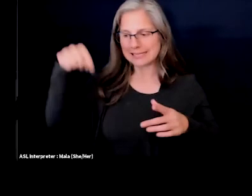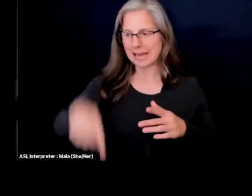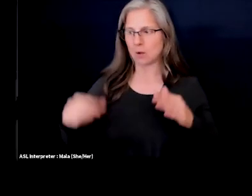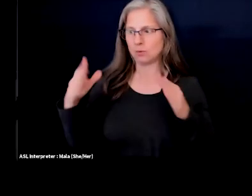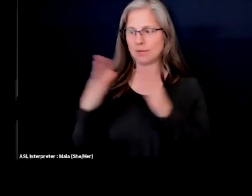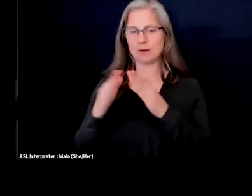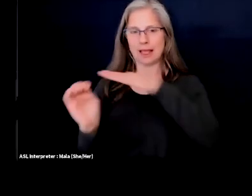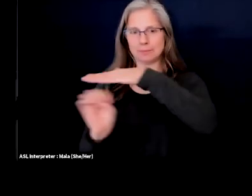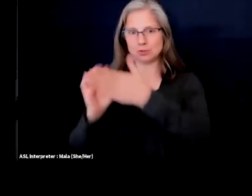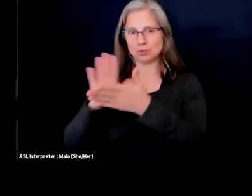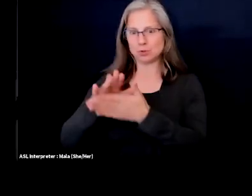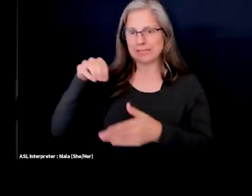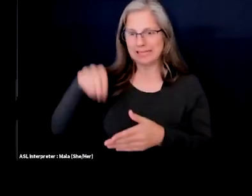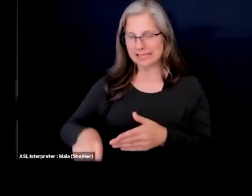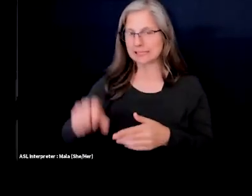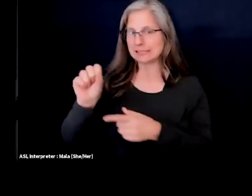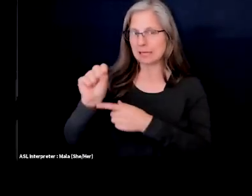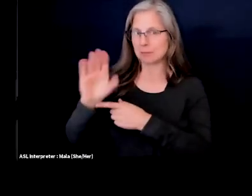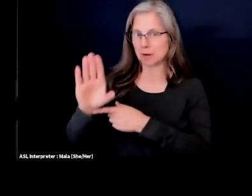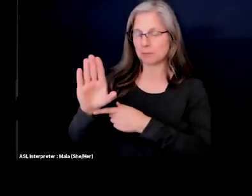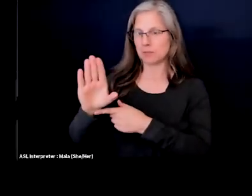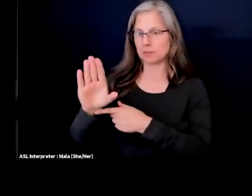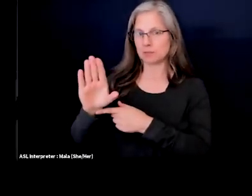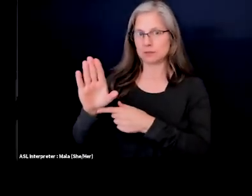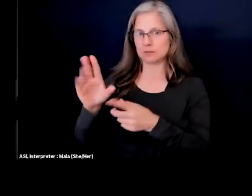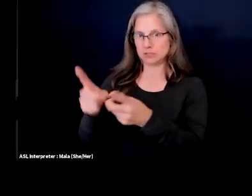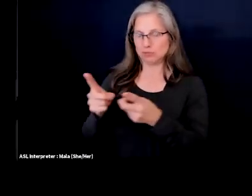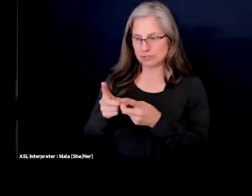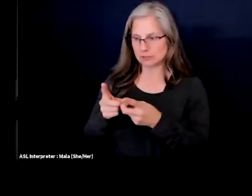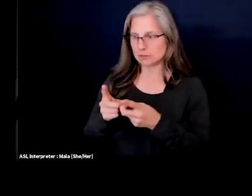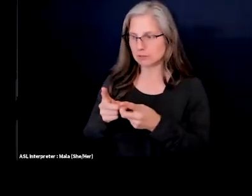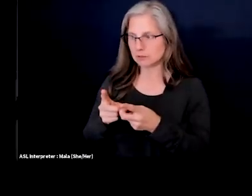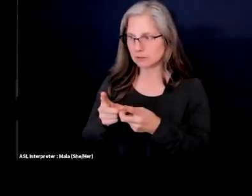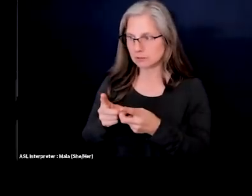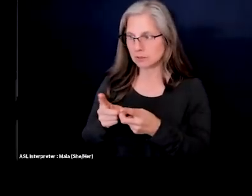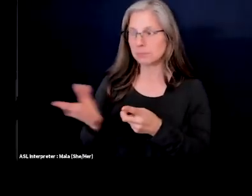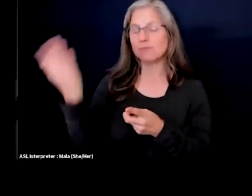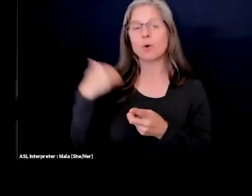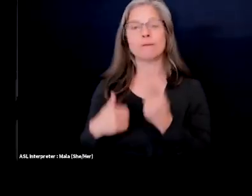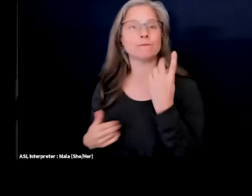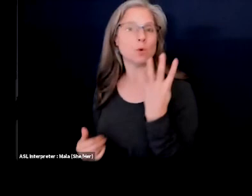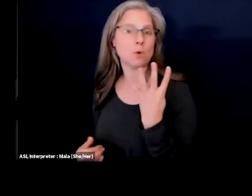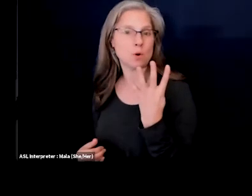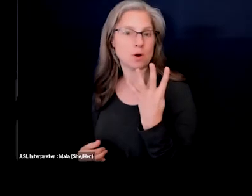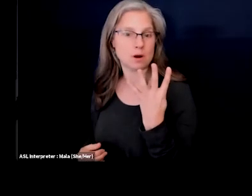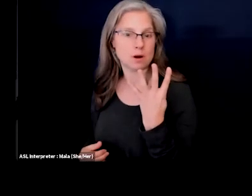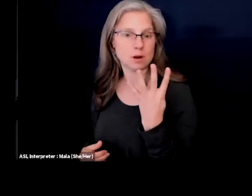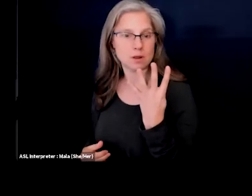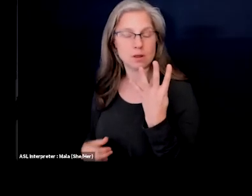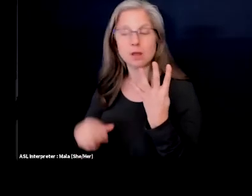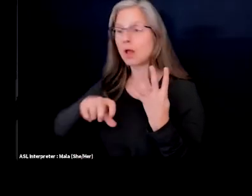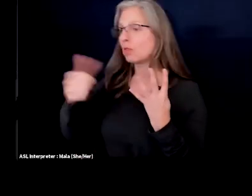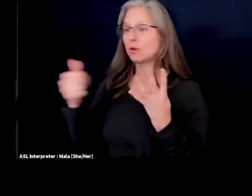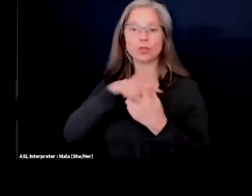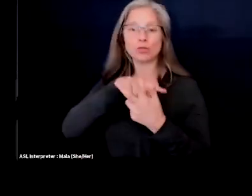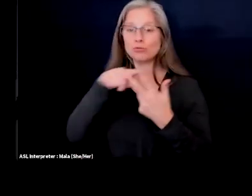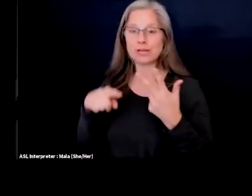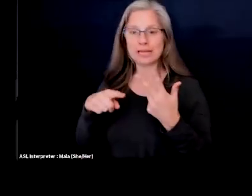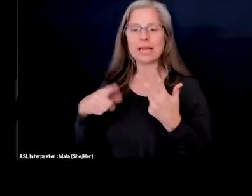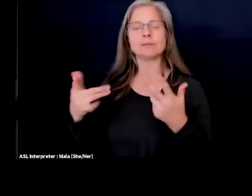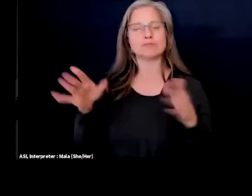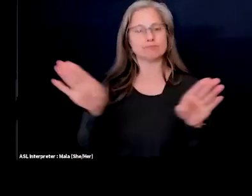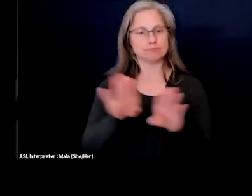elementary school in the Santa Barbara Elementary District. There once were 4, but the other 3 have been